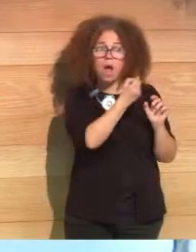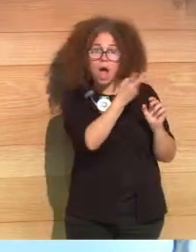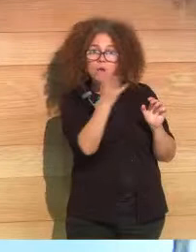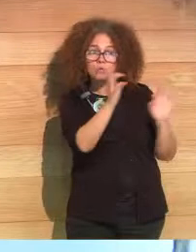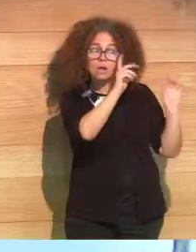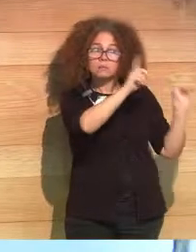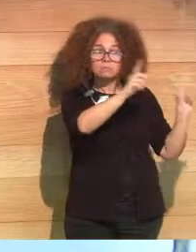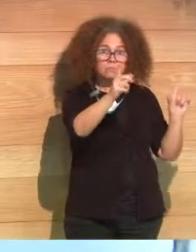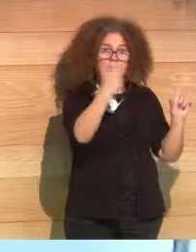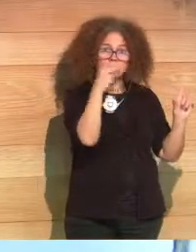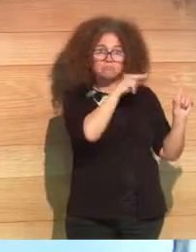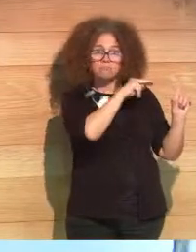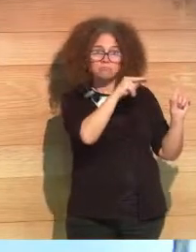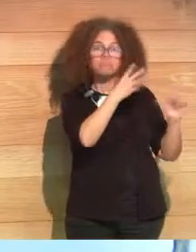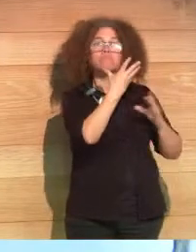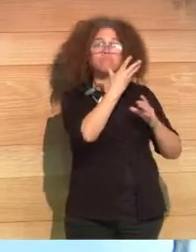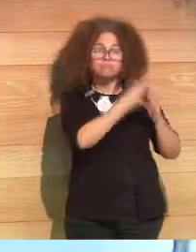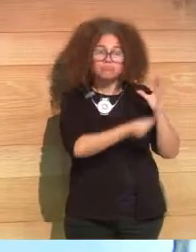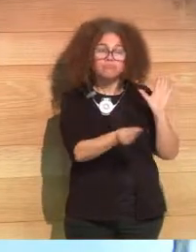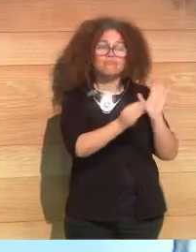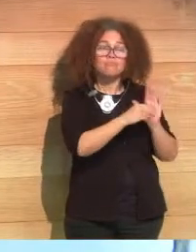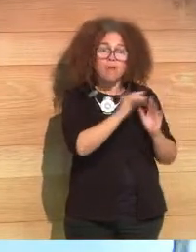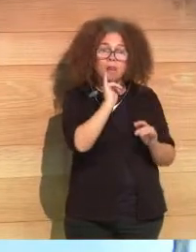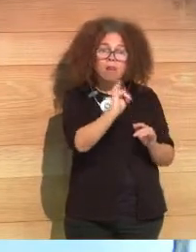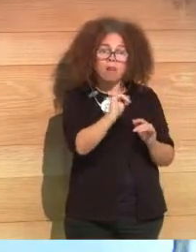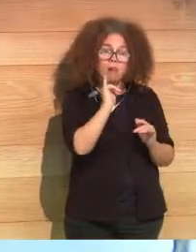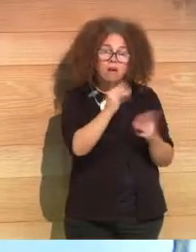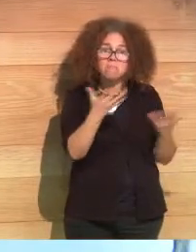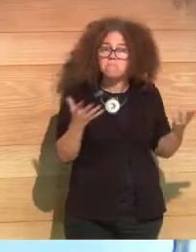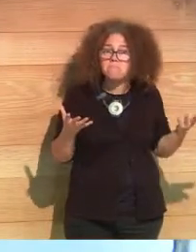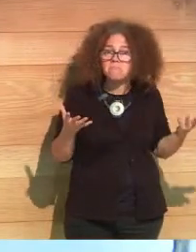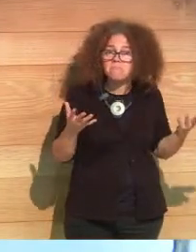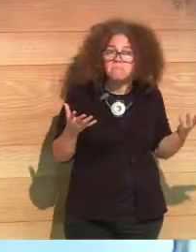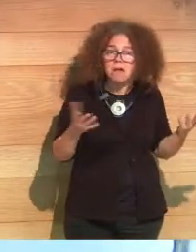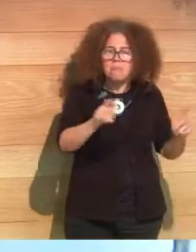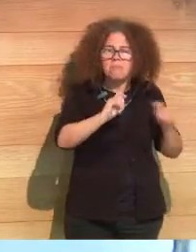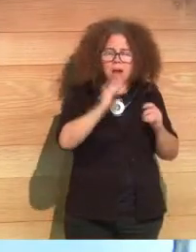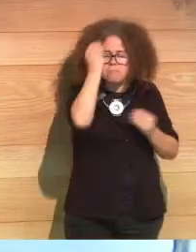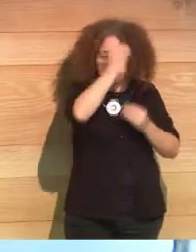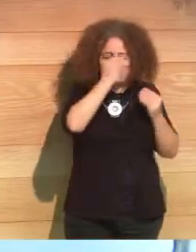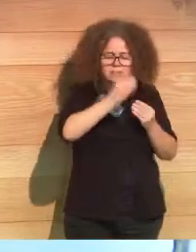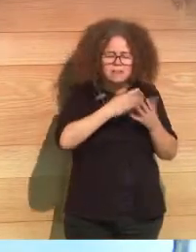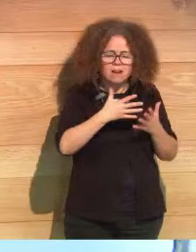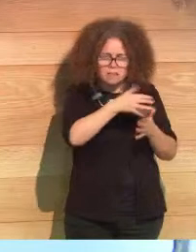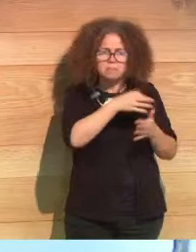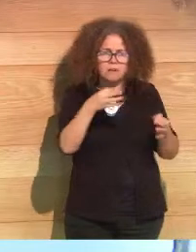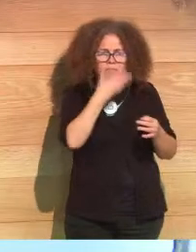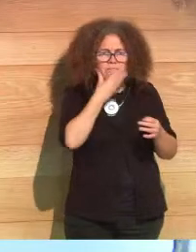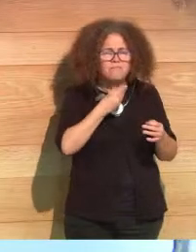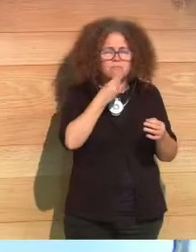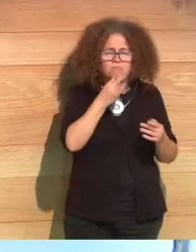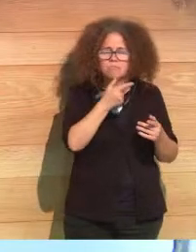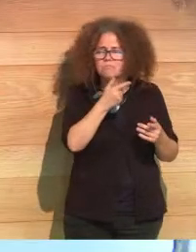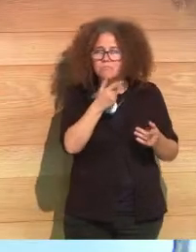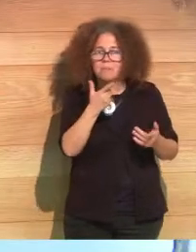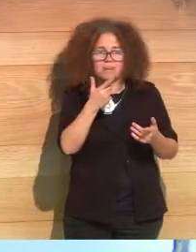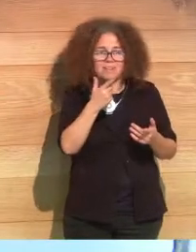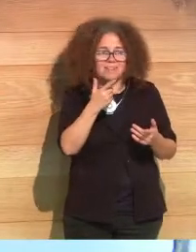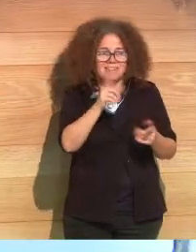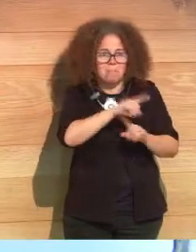a part that is white, and it's nice to think maybe it's the snow on the mountain, whereas it was not planned, it was not on